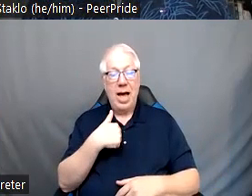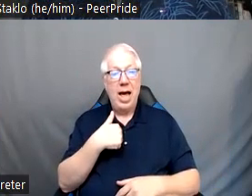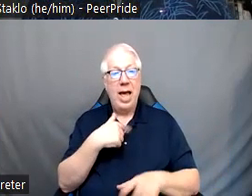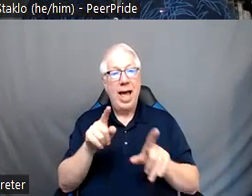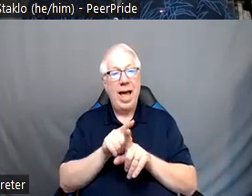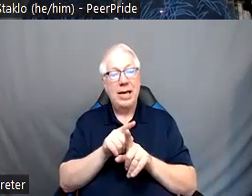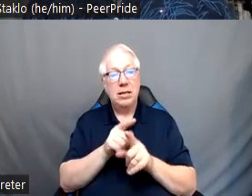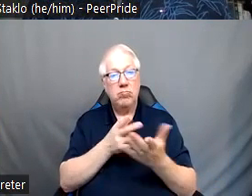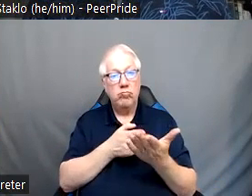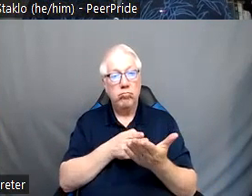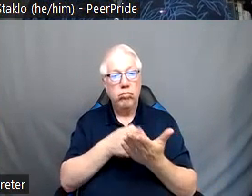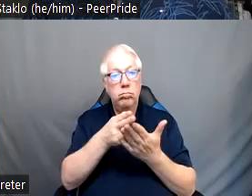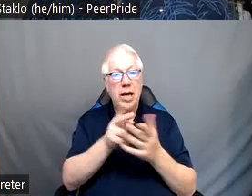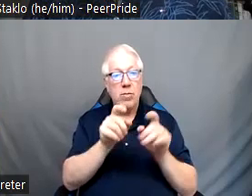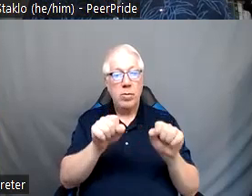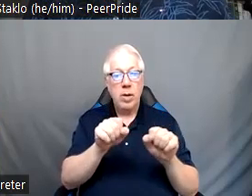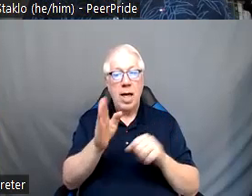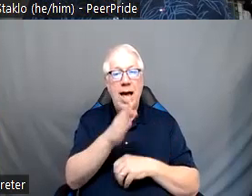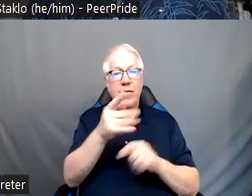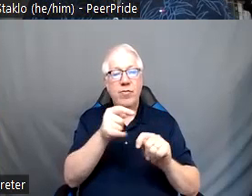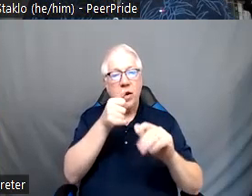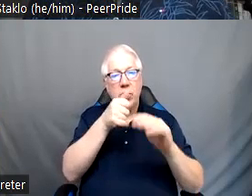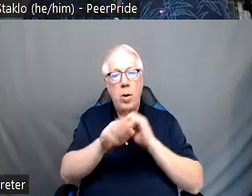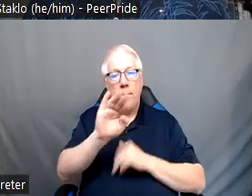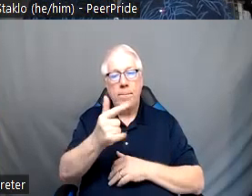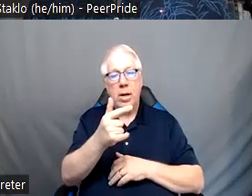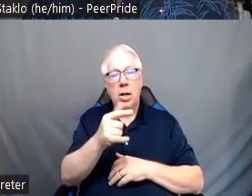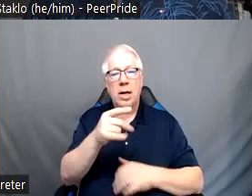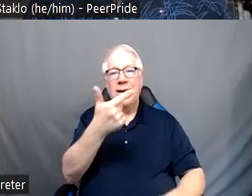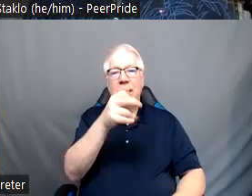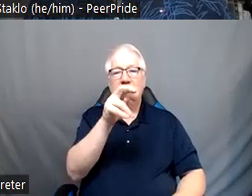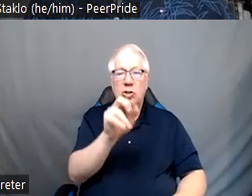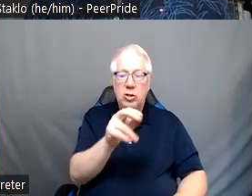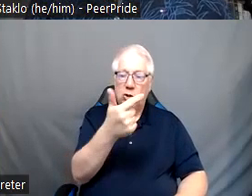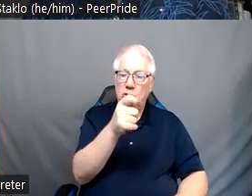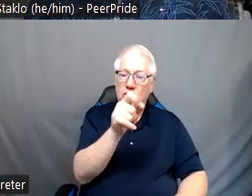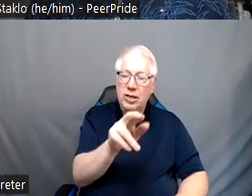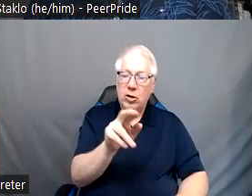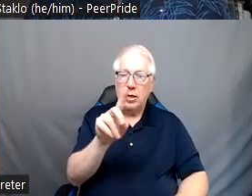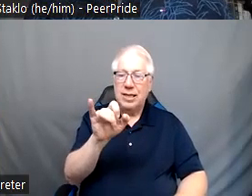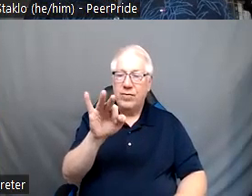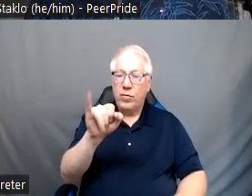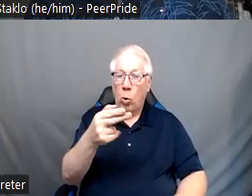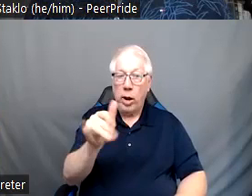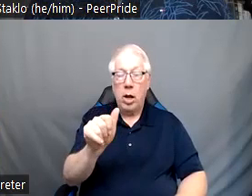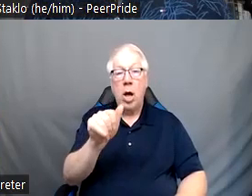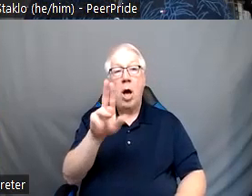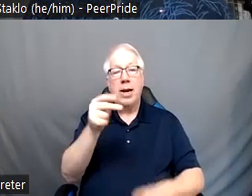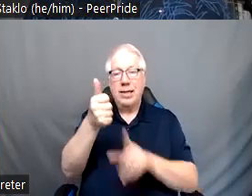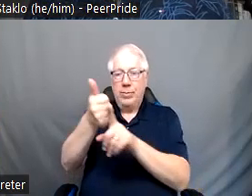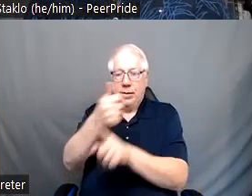upfront about it as possible. I never try to bill under gender dysphoria unless the patient specifically requests it, or if it's